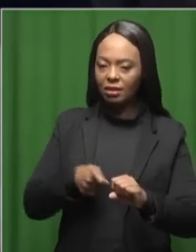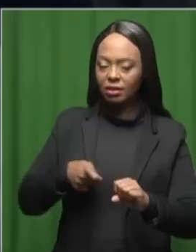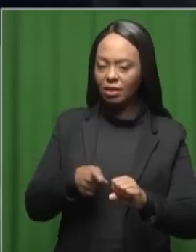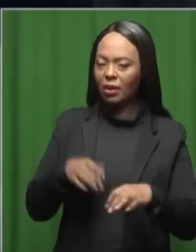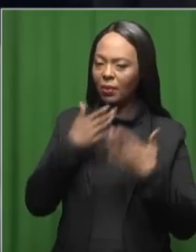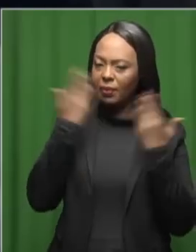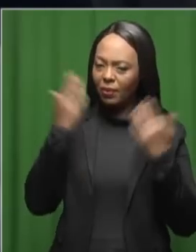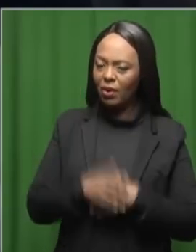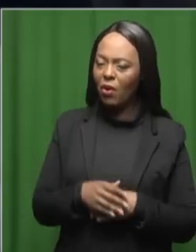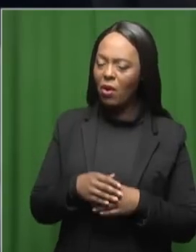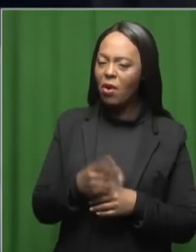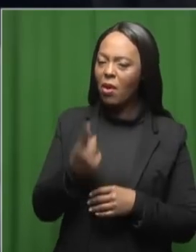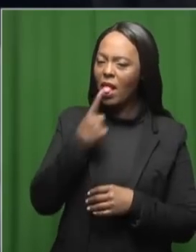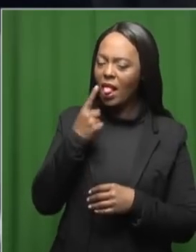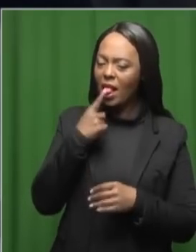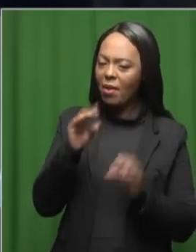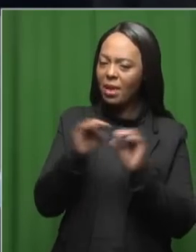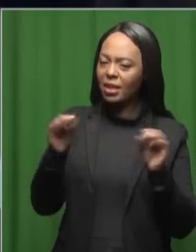ministerial house with nothing.